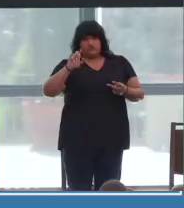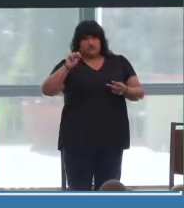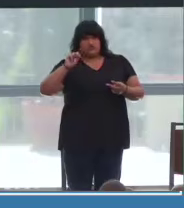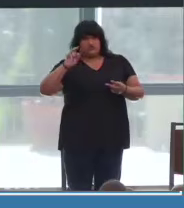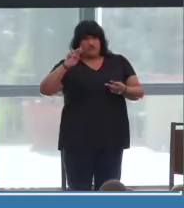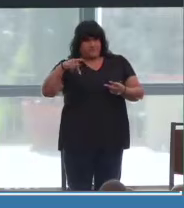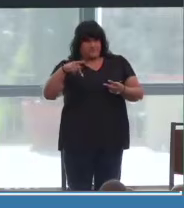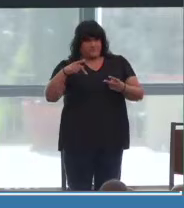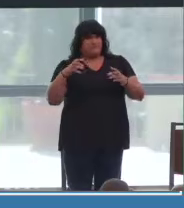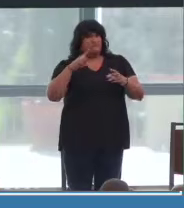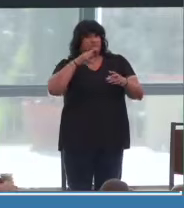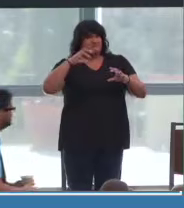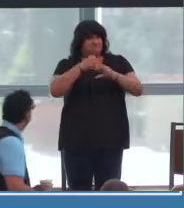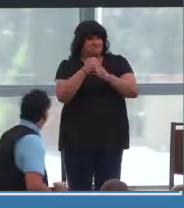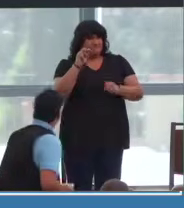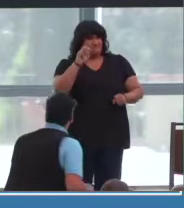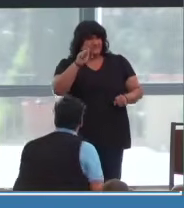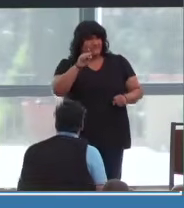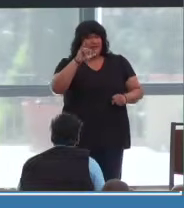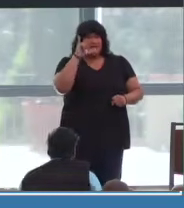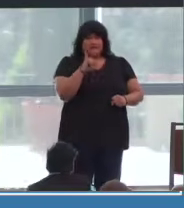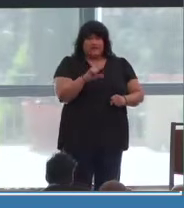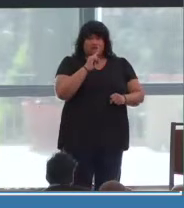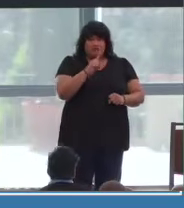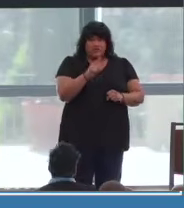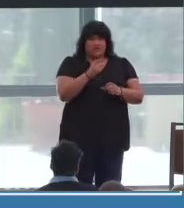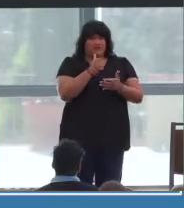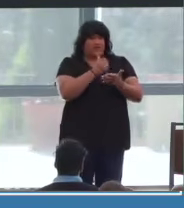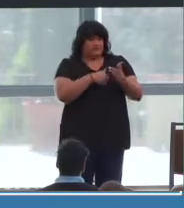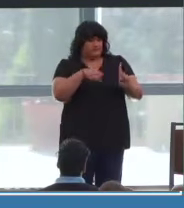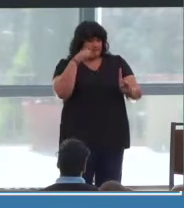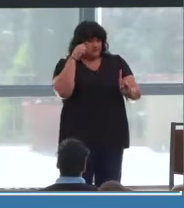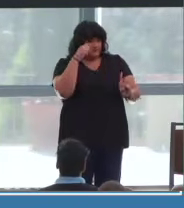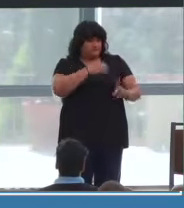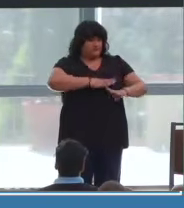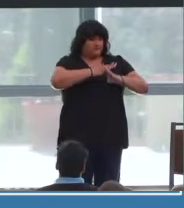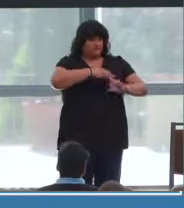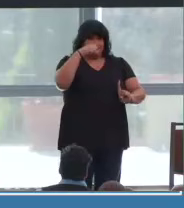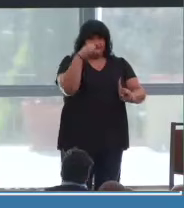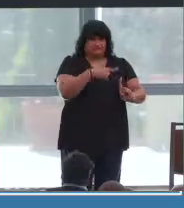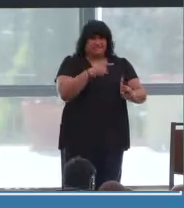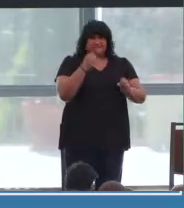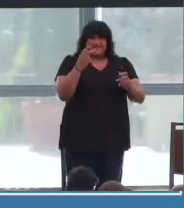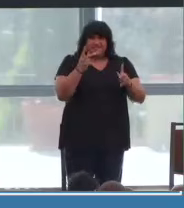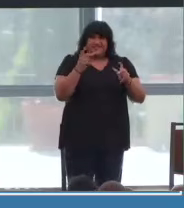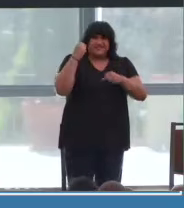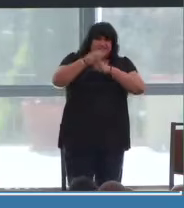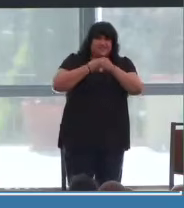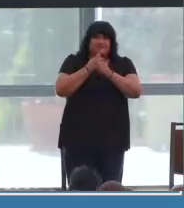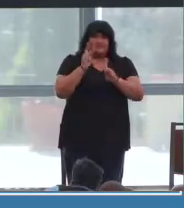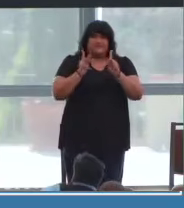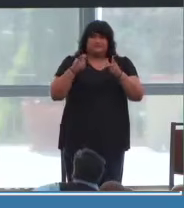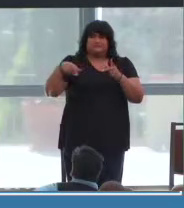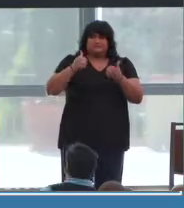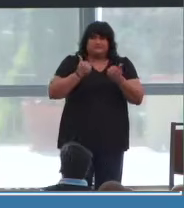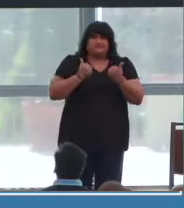trap immune complexes and activate them and promote inflammation. For years, people have tried